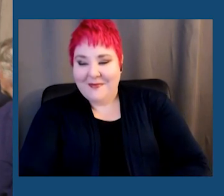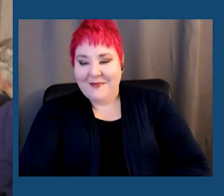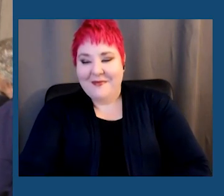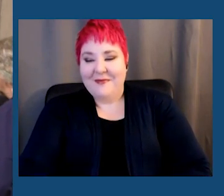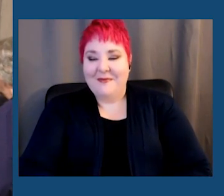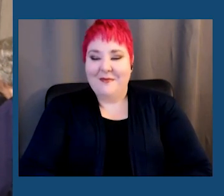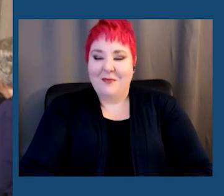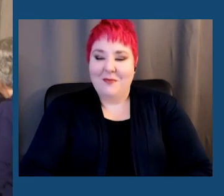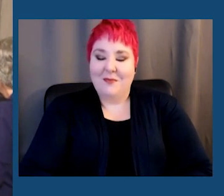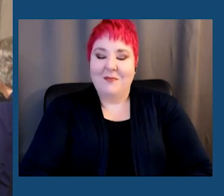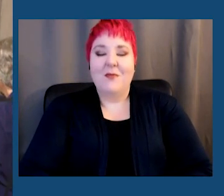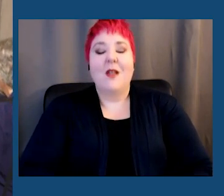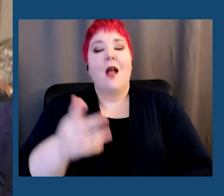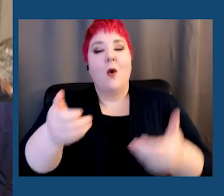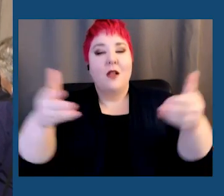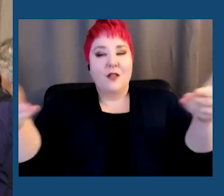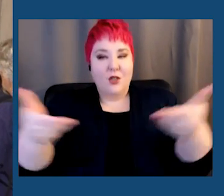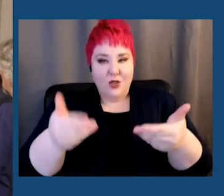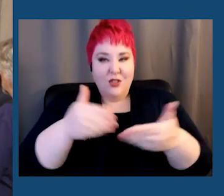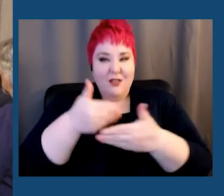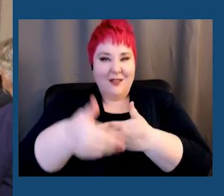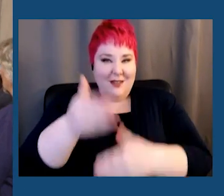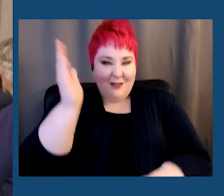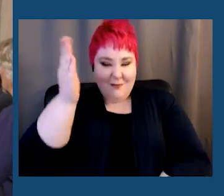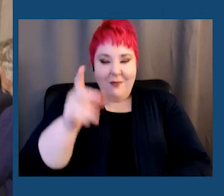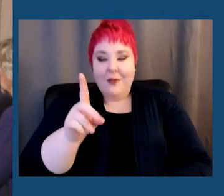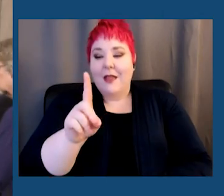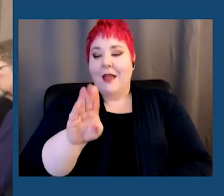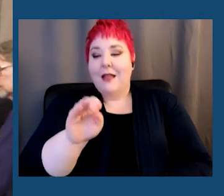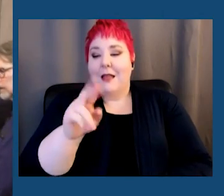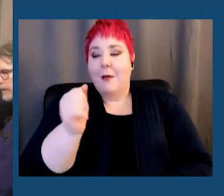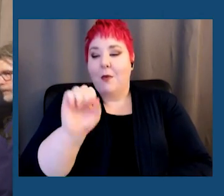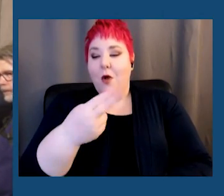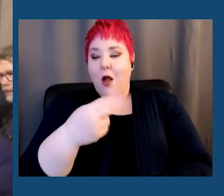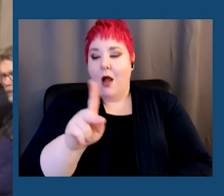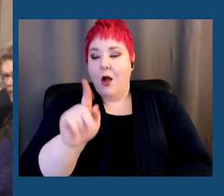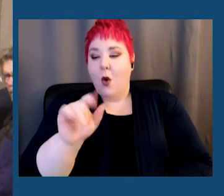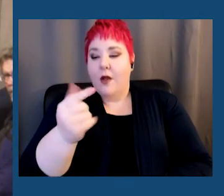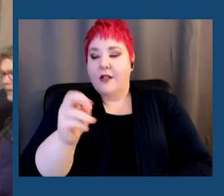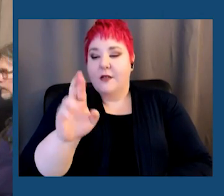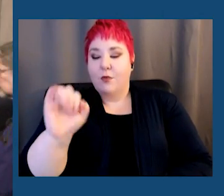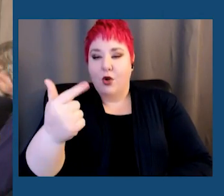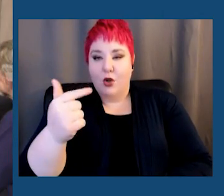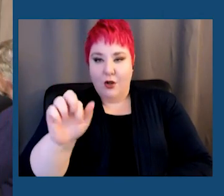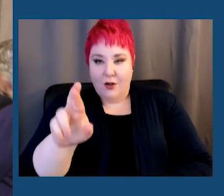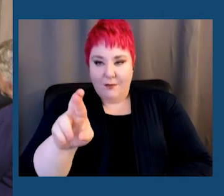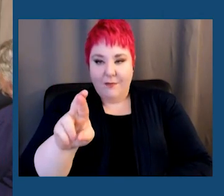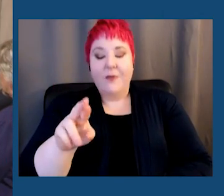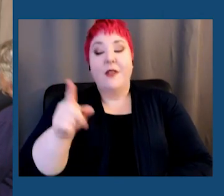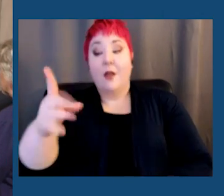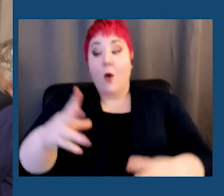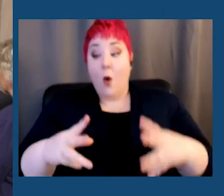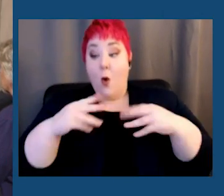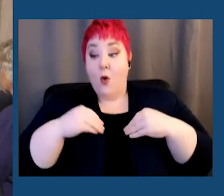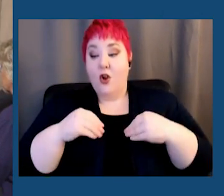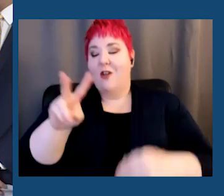I'd like to introduce the next speaker, Deborah Koenigsberg, owner of the Vintage Boutique.